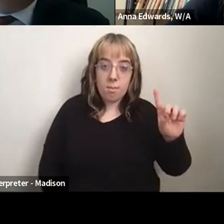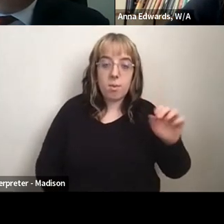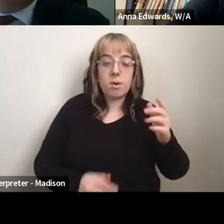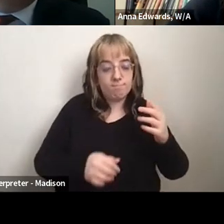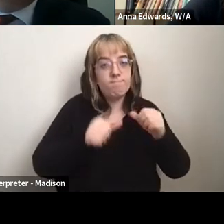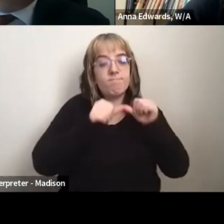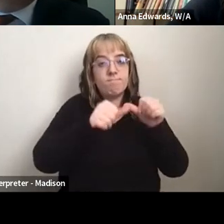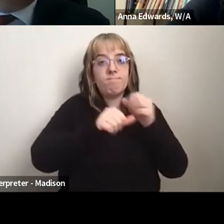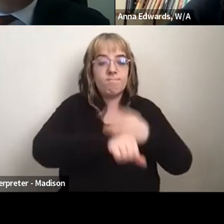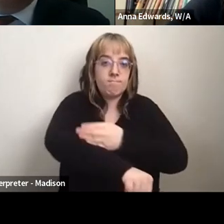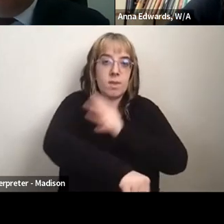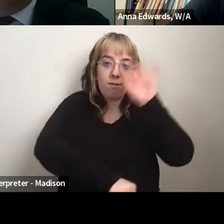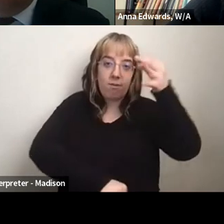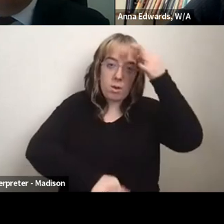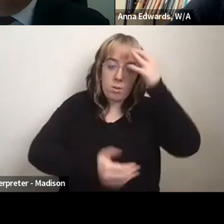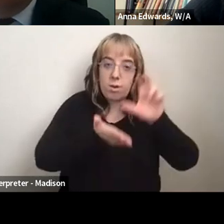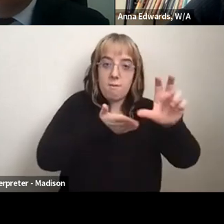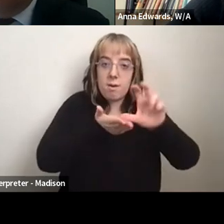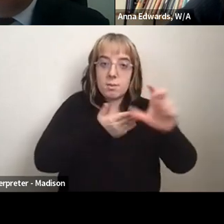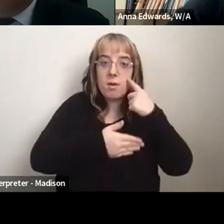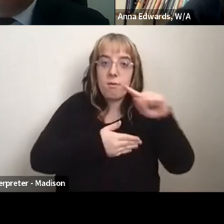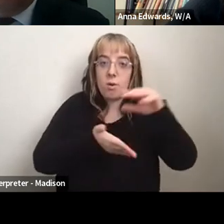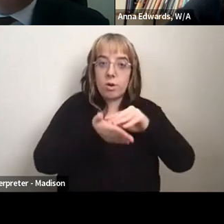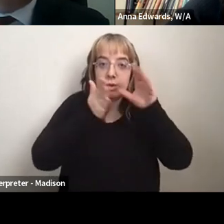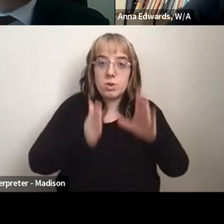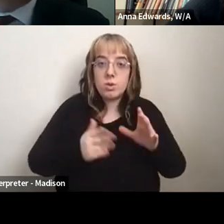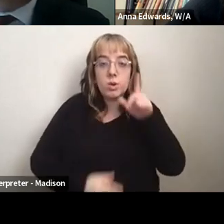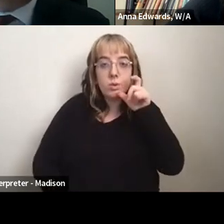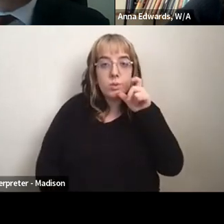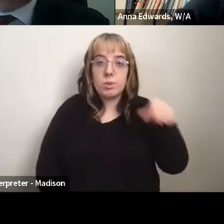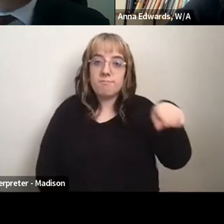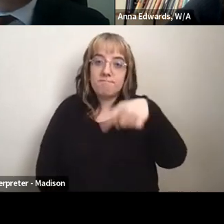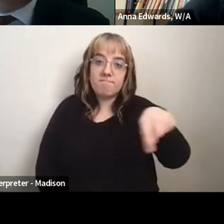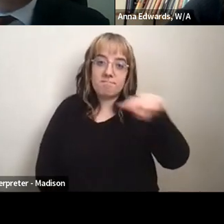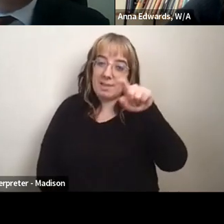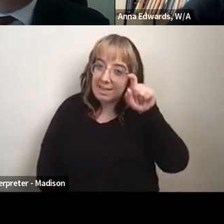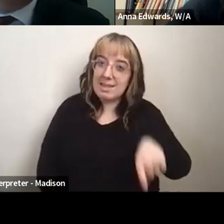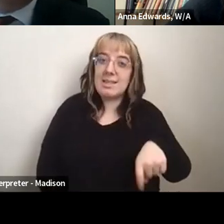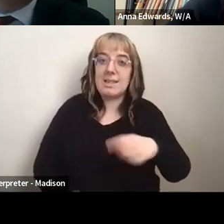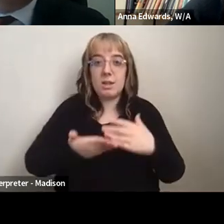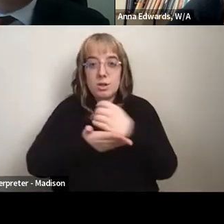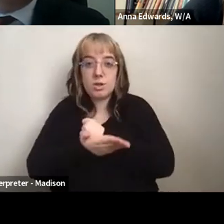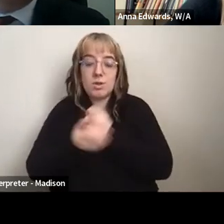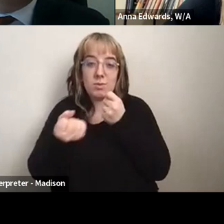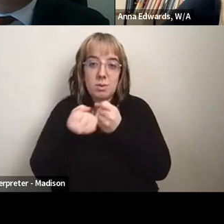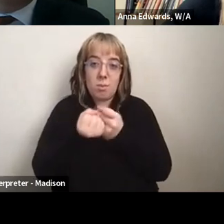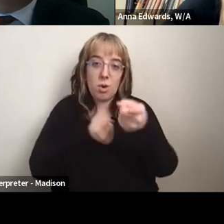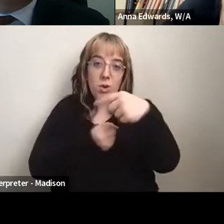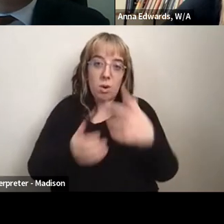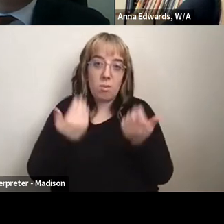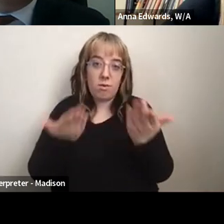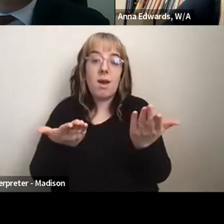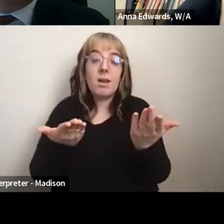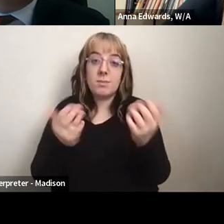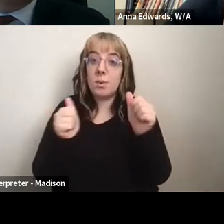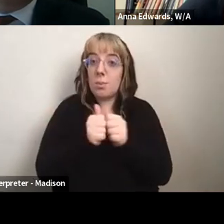federal investments to support these students that need and deserve the support you all are providing. So